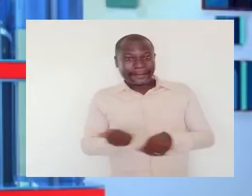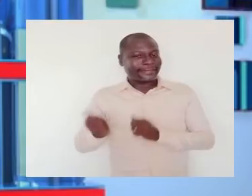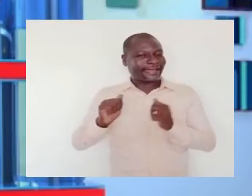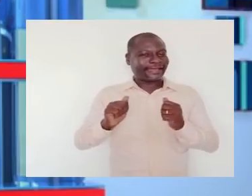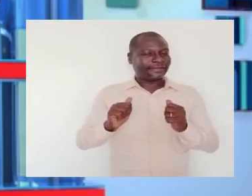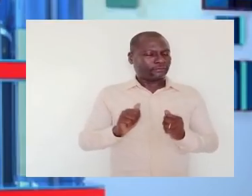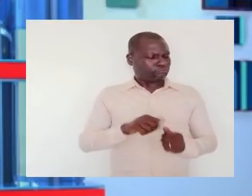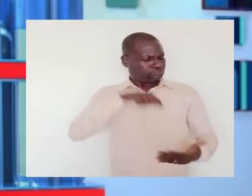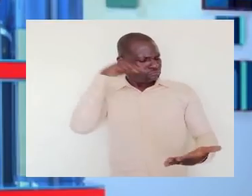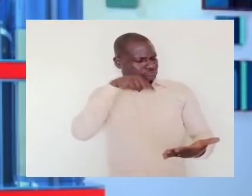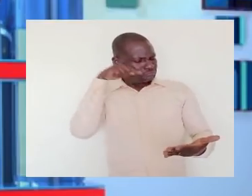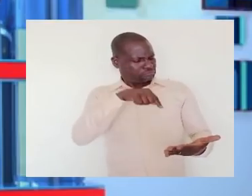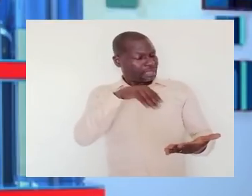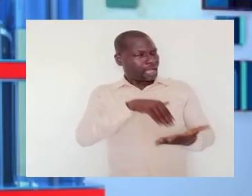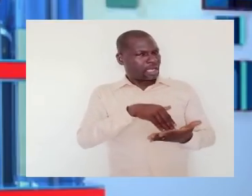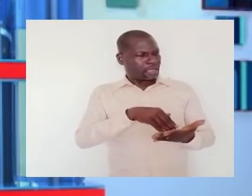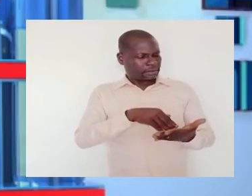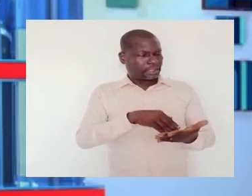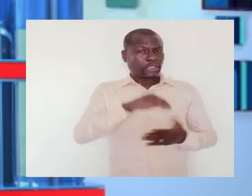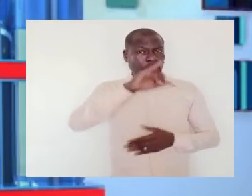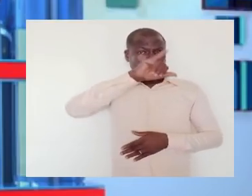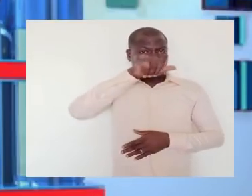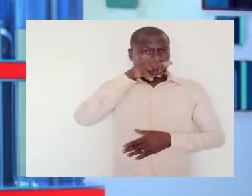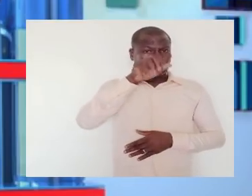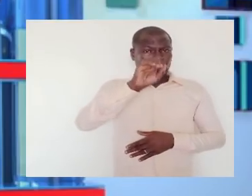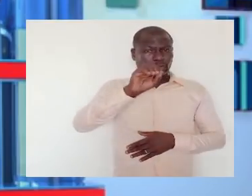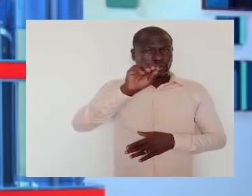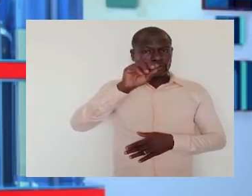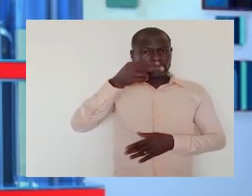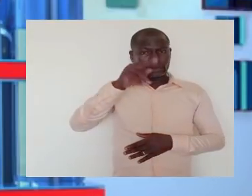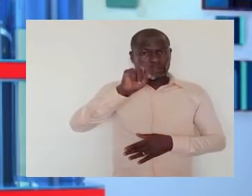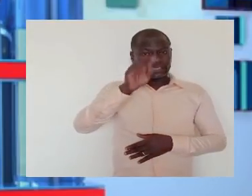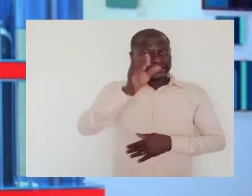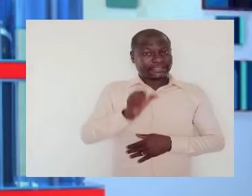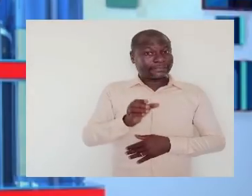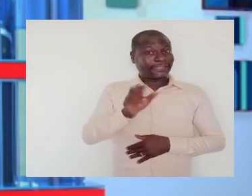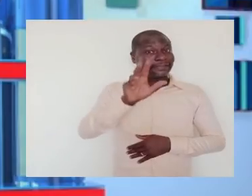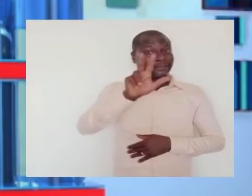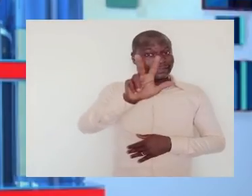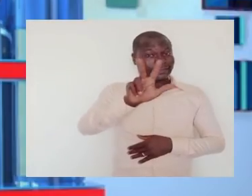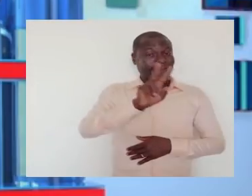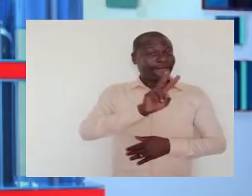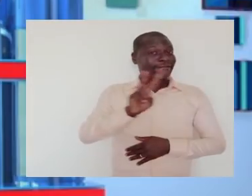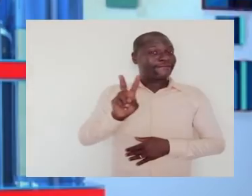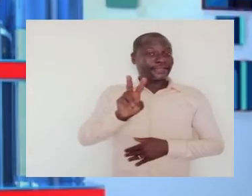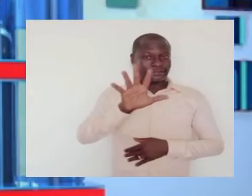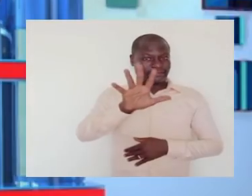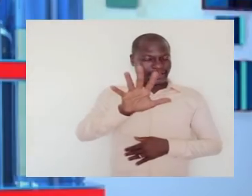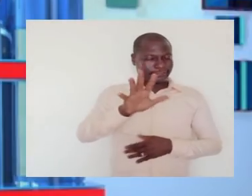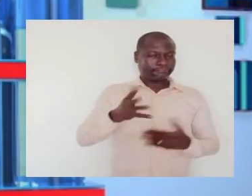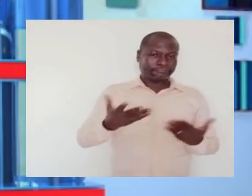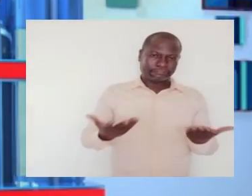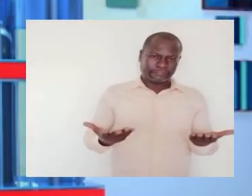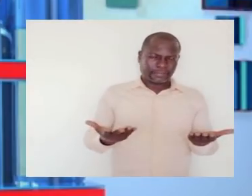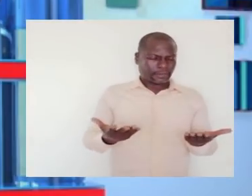ne so sha bible ni mu bi o John chapter 3 verse 5 no ensuo ene honhom no dia he na di